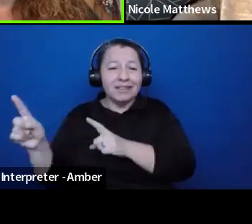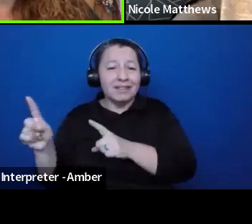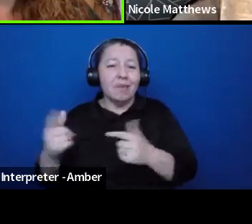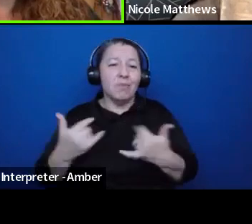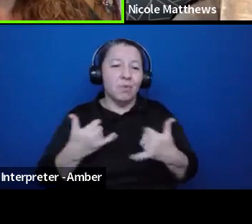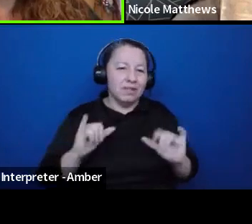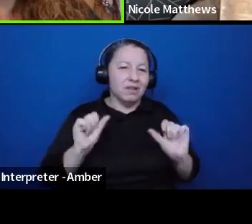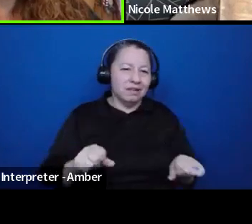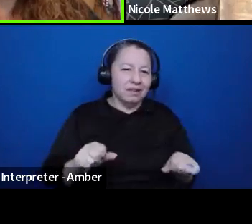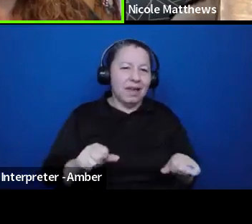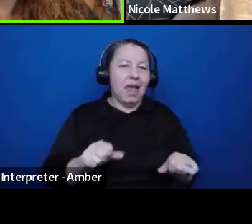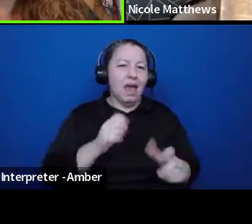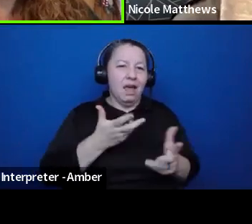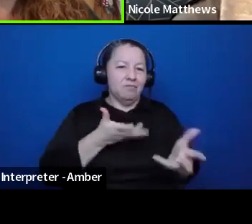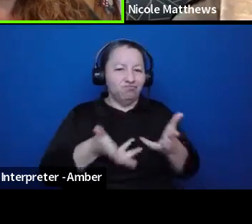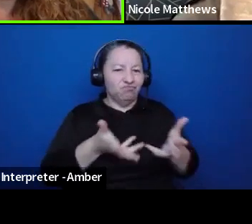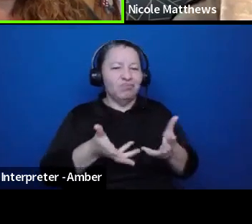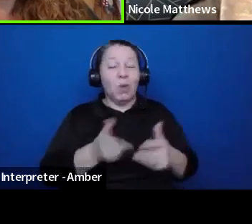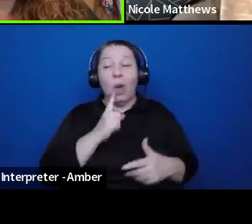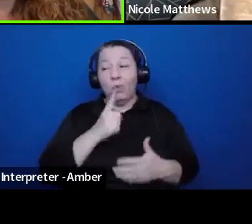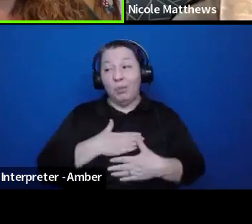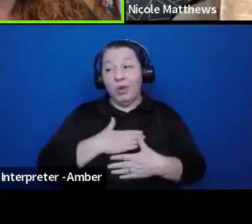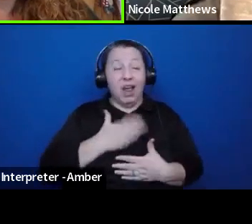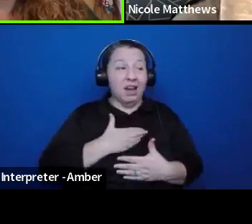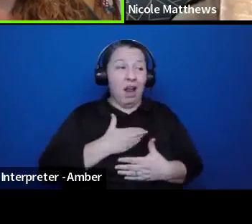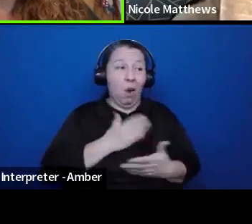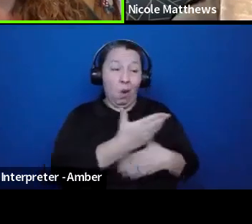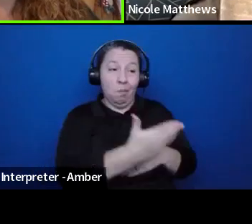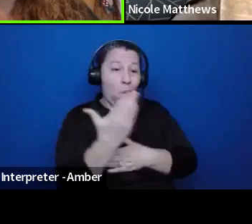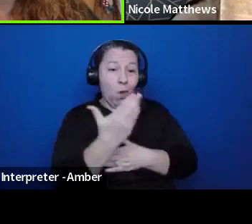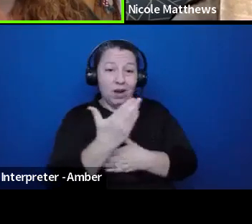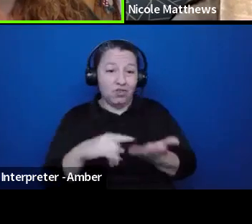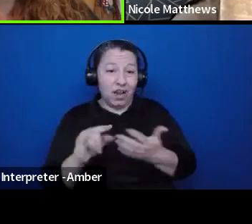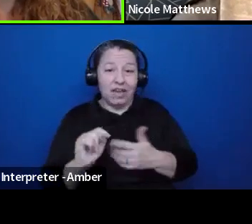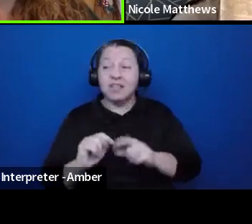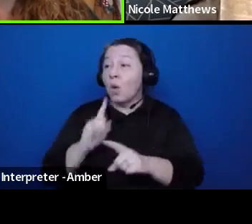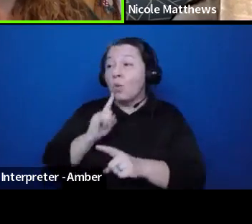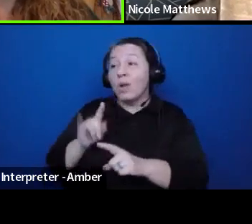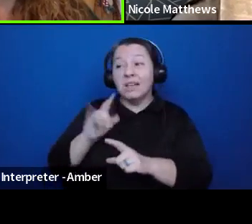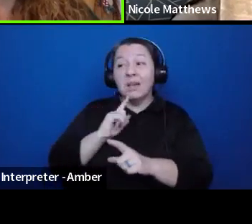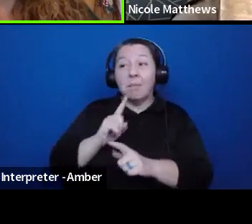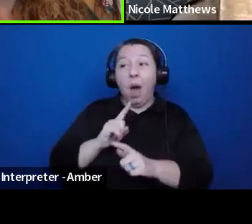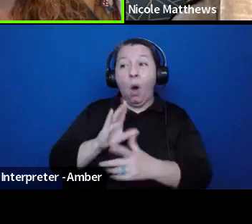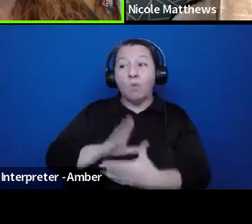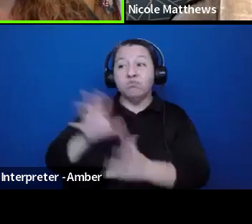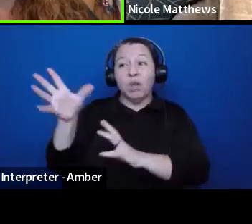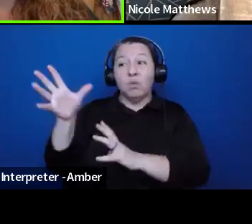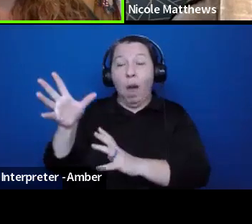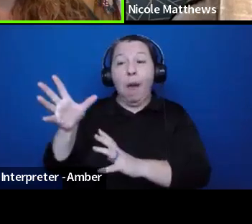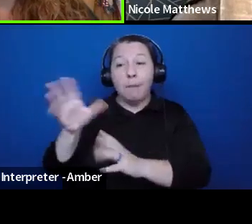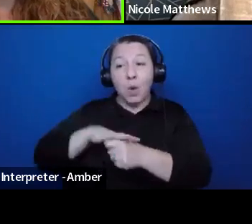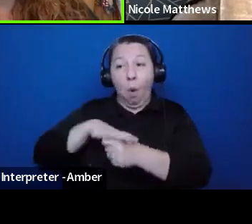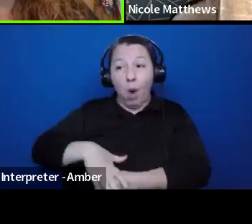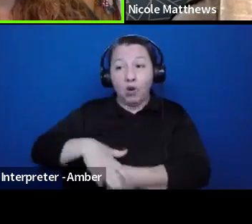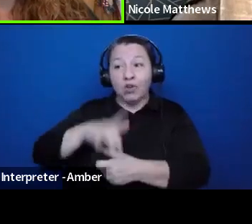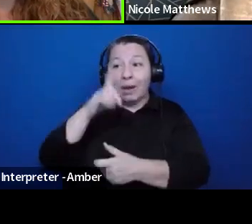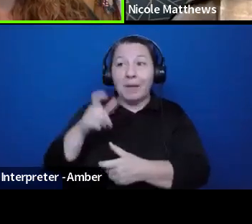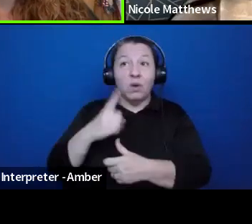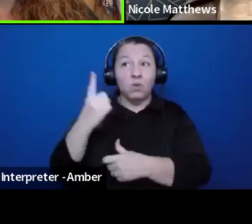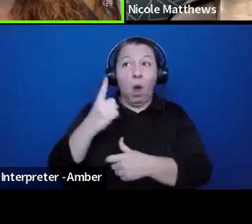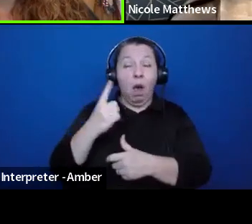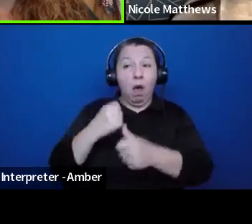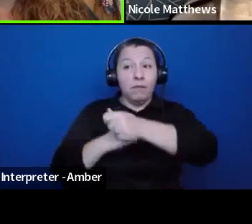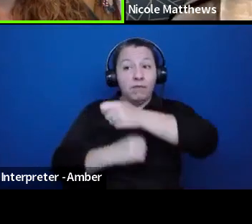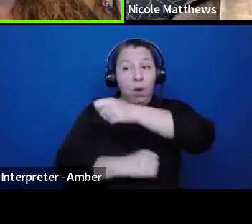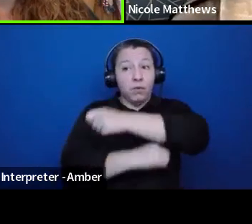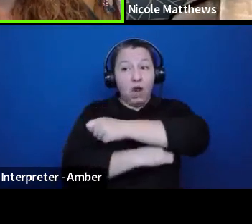I mean, really, that's about interrupting oppression, because oppression, one of the pillars of oppression is to objectify, right? When you can